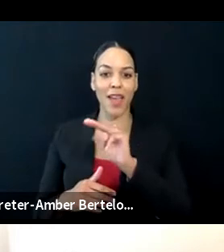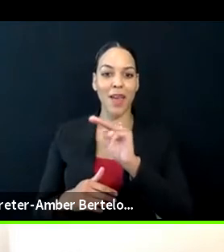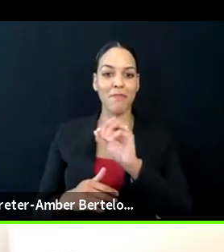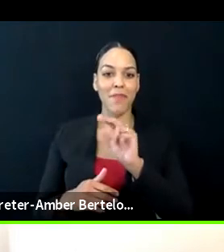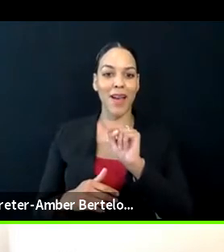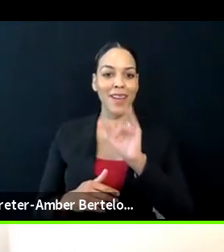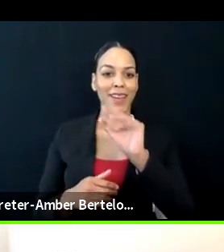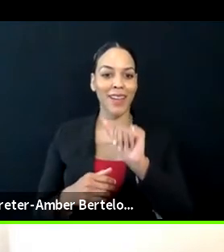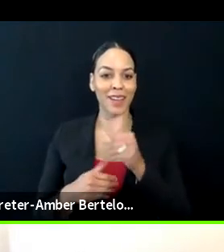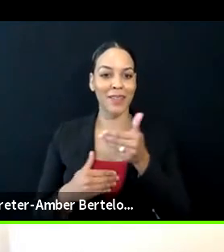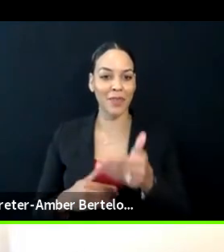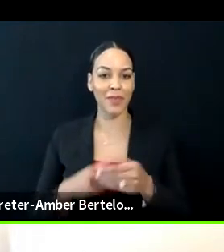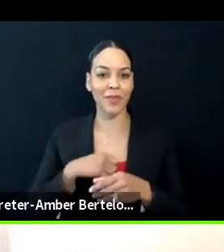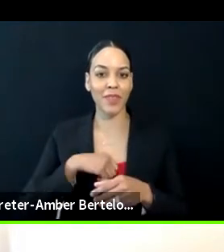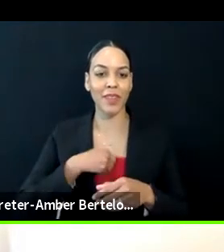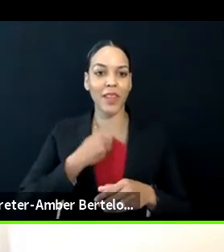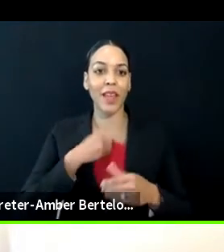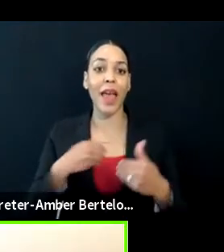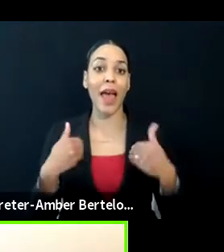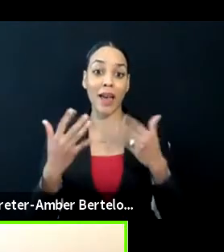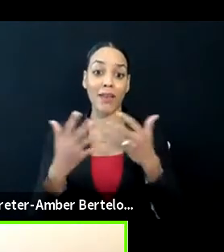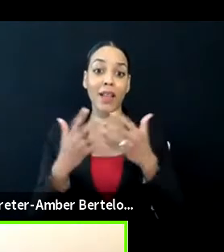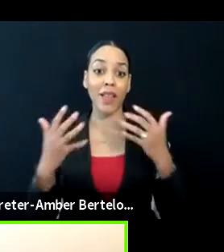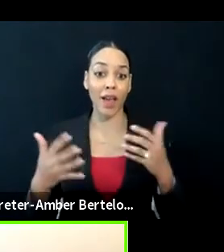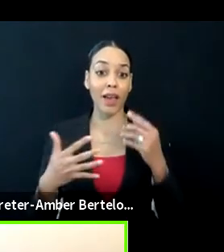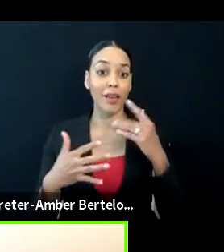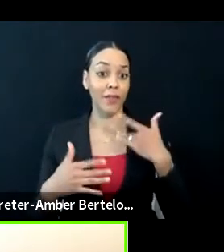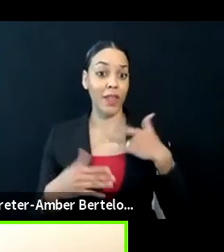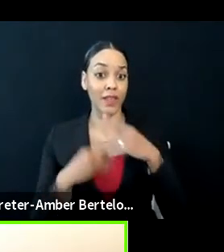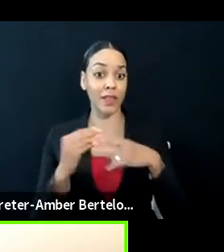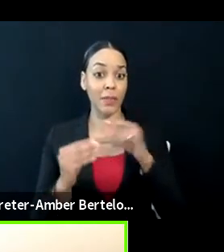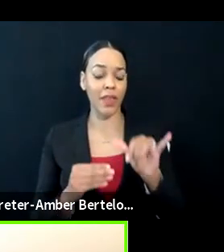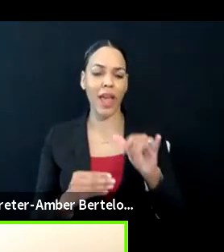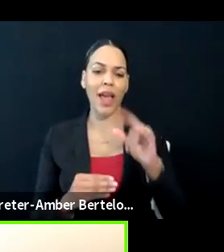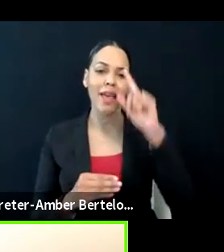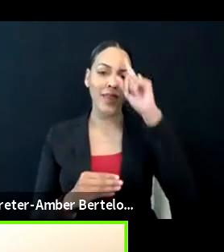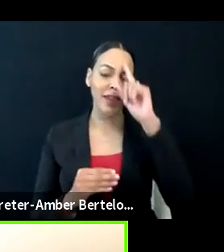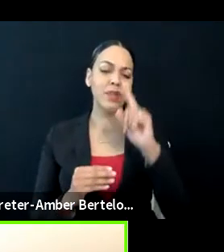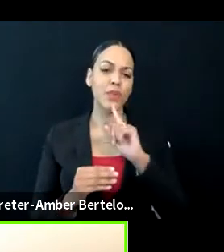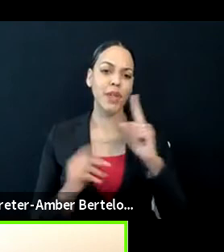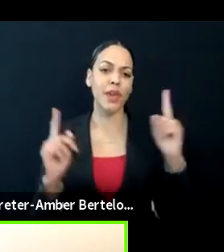I don't know. Go ahead, Monica. Yeah, I was gonna say, I have lots of feelings about that. I think it's complicated.